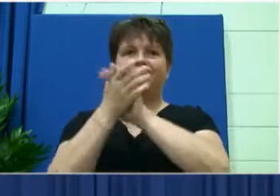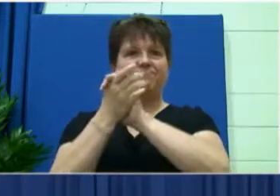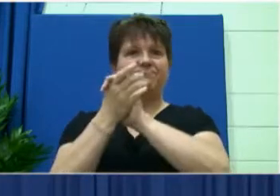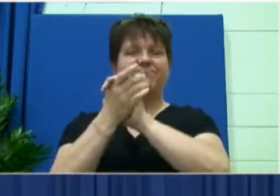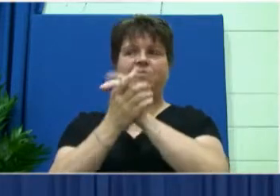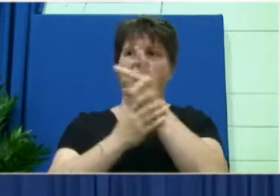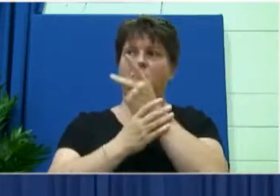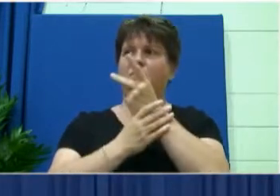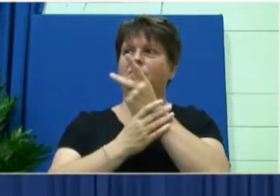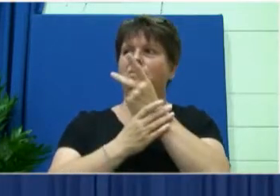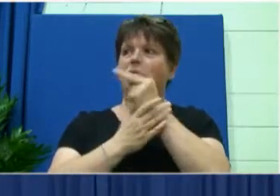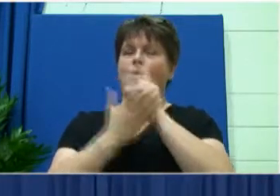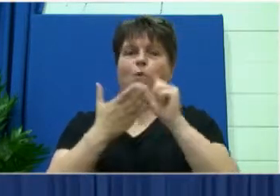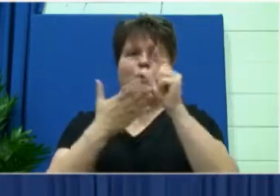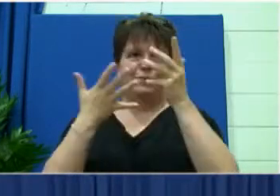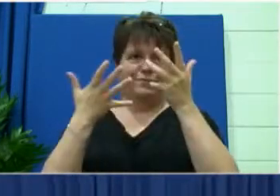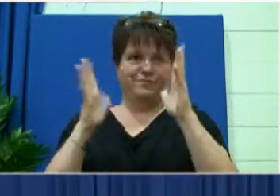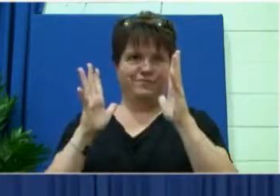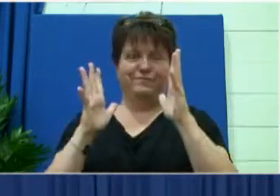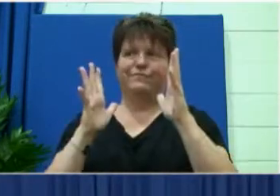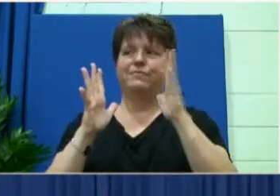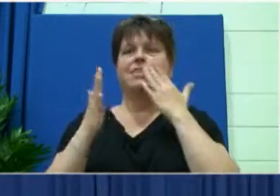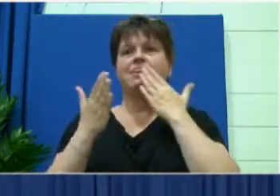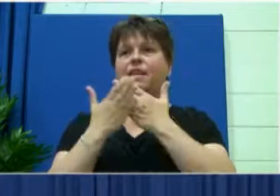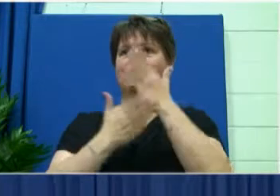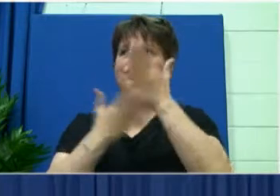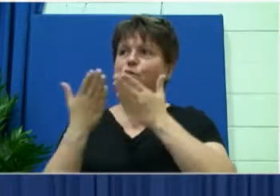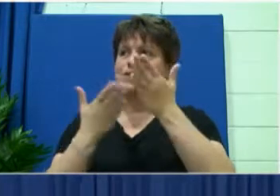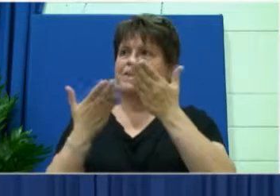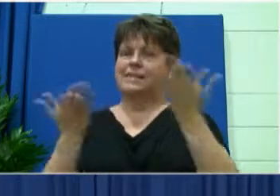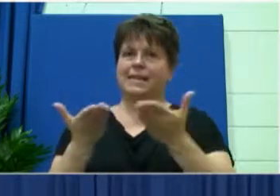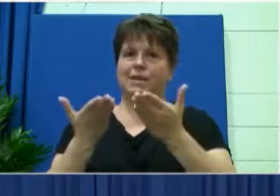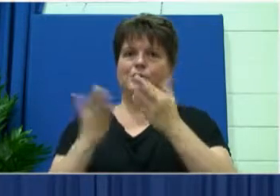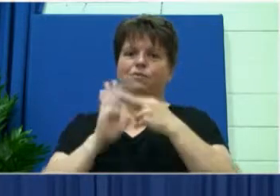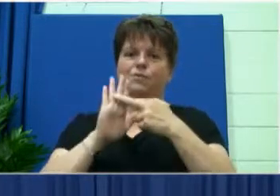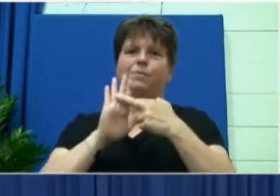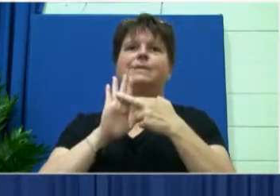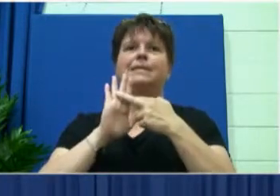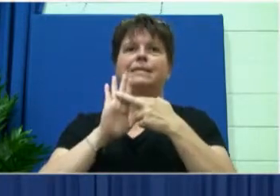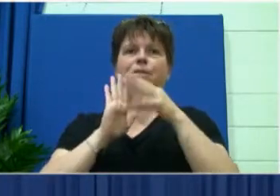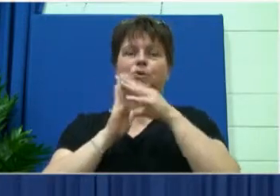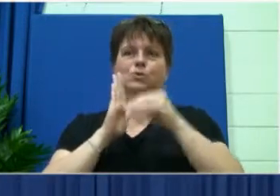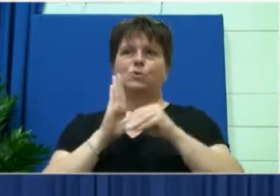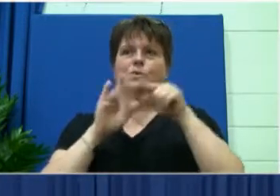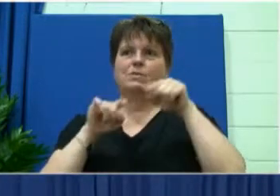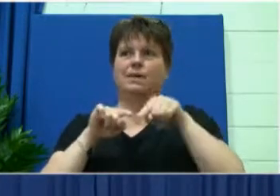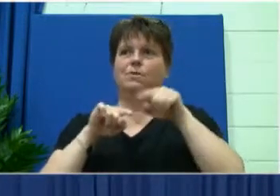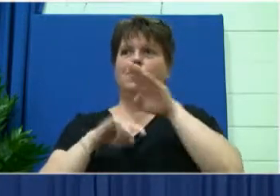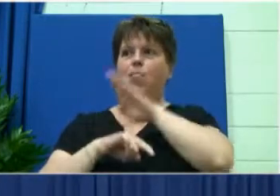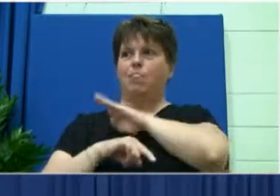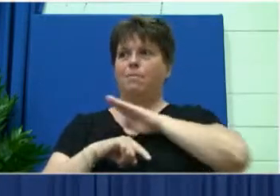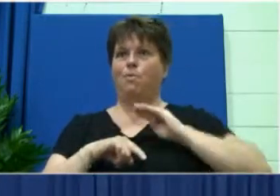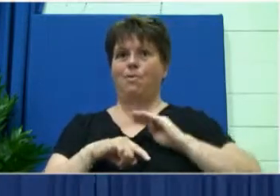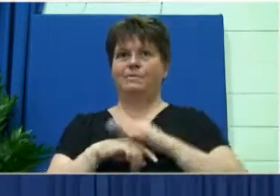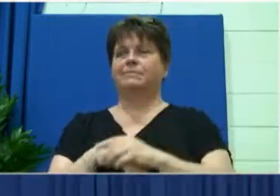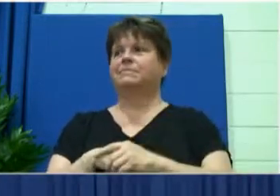Congratulations to both of you on your graduation, and thanks for your service as a representative for the students on the Board of